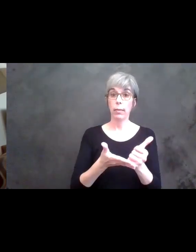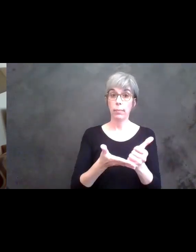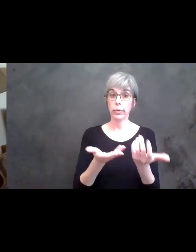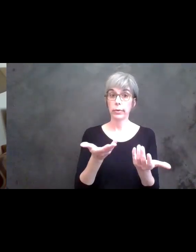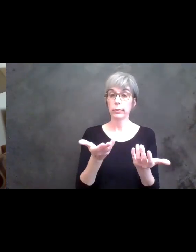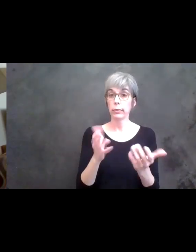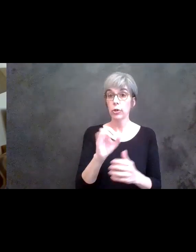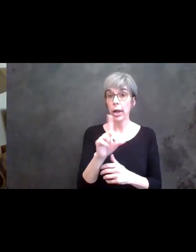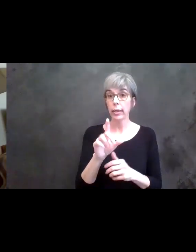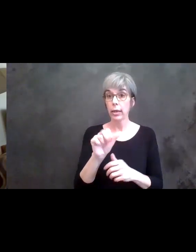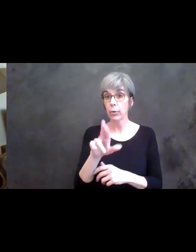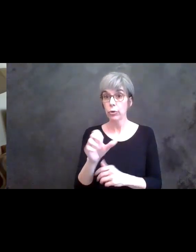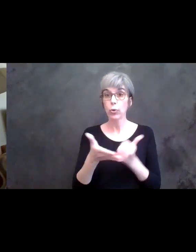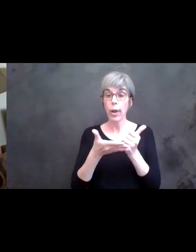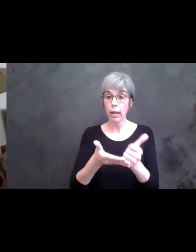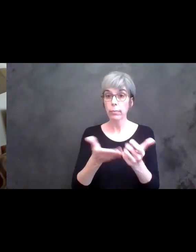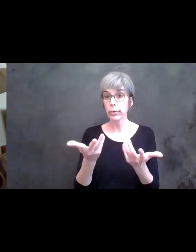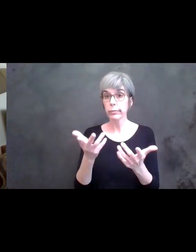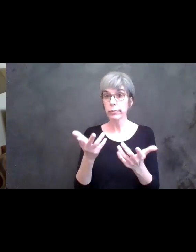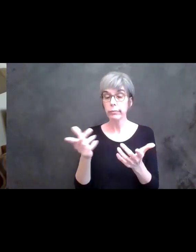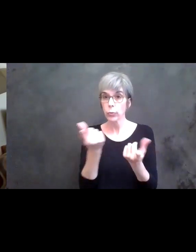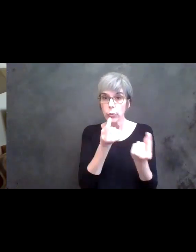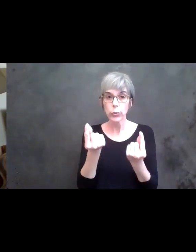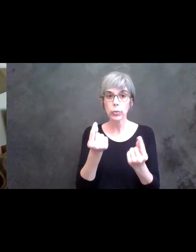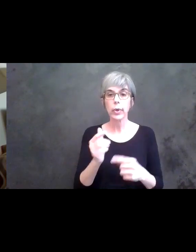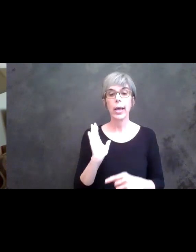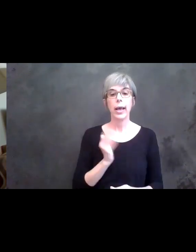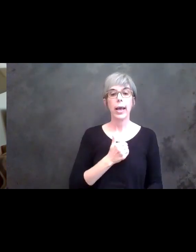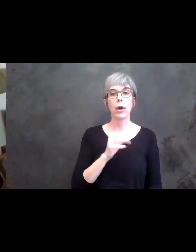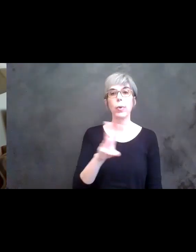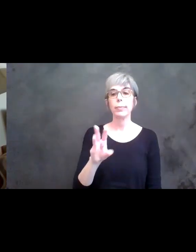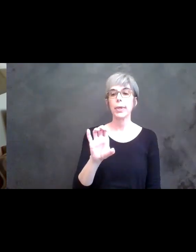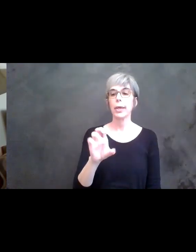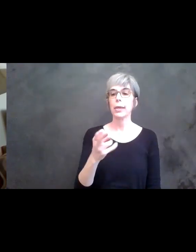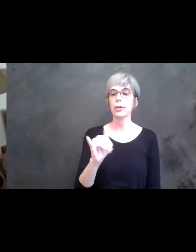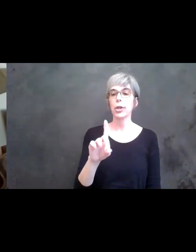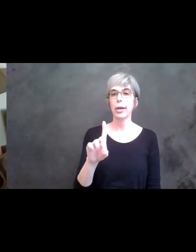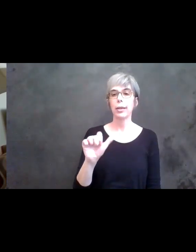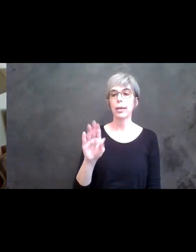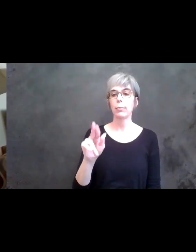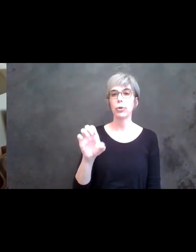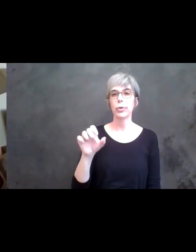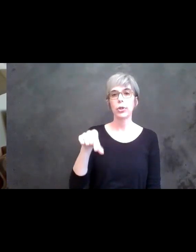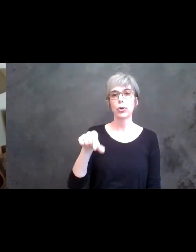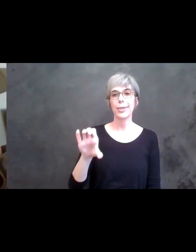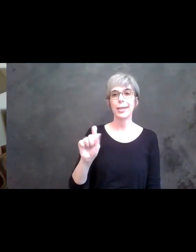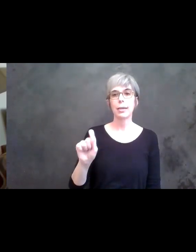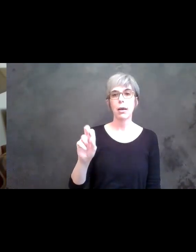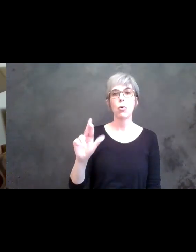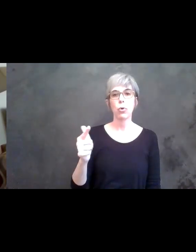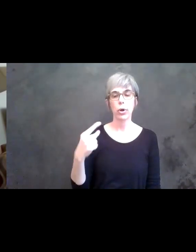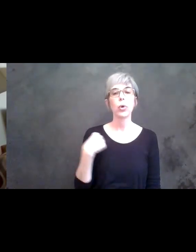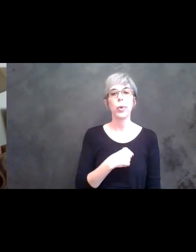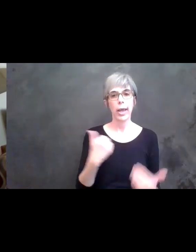COVID-19. Our website, childabusqc.org, has information on all of our programs. We are currently up